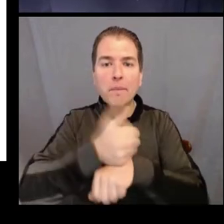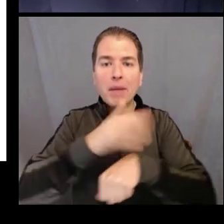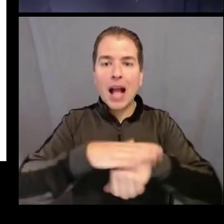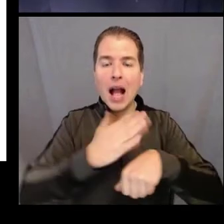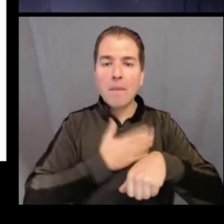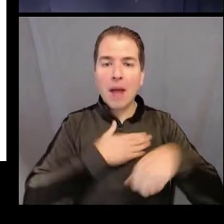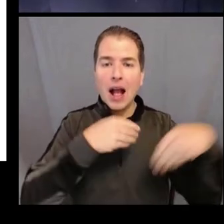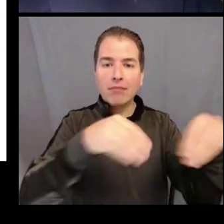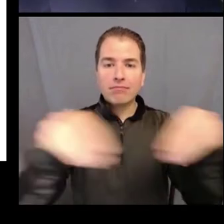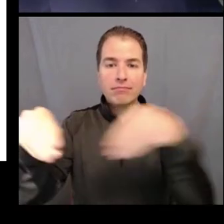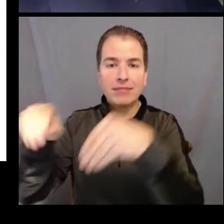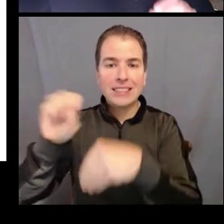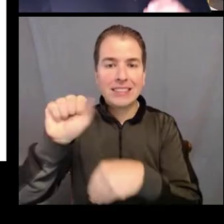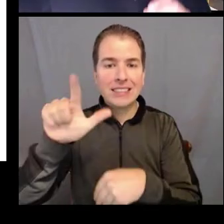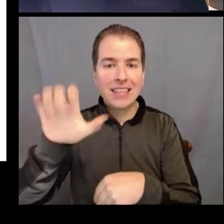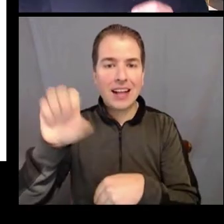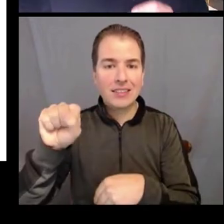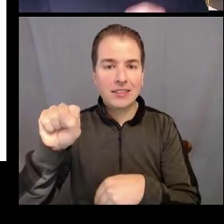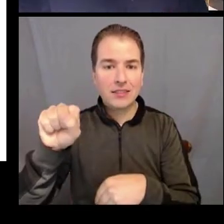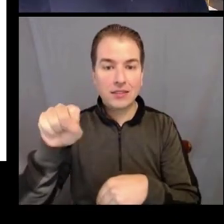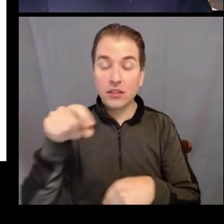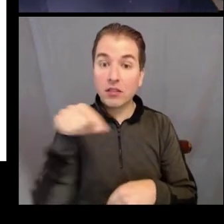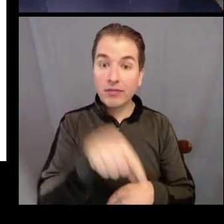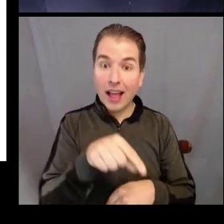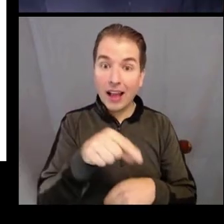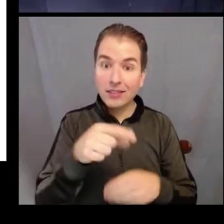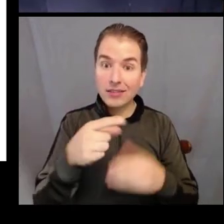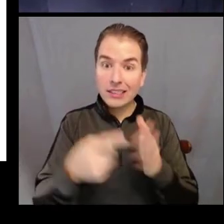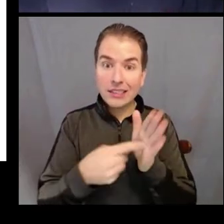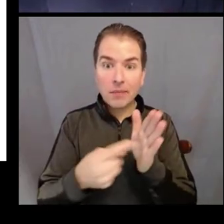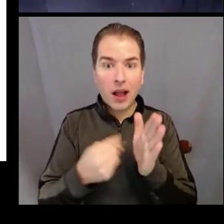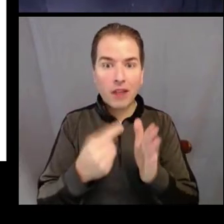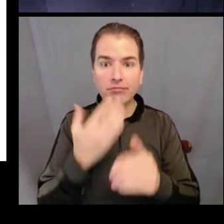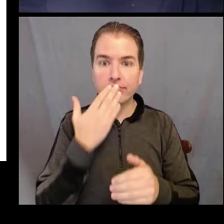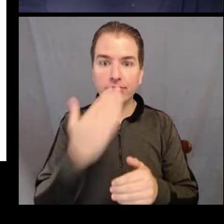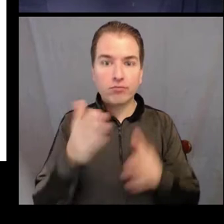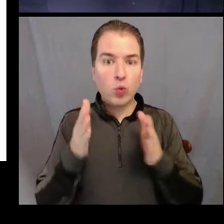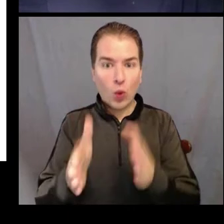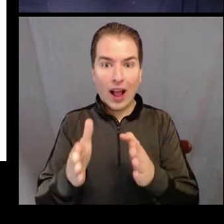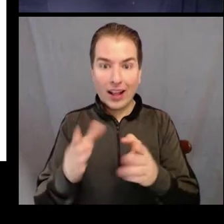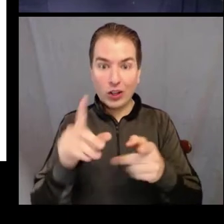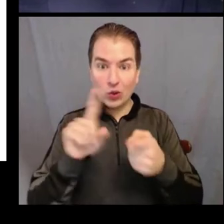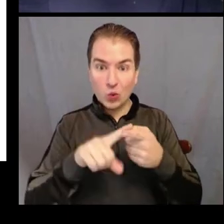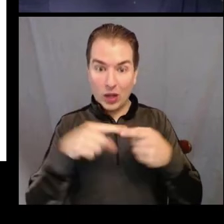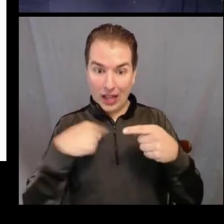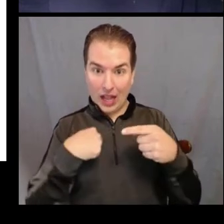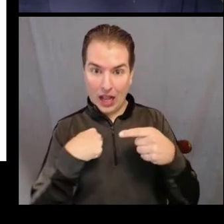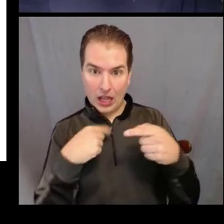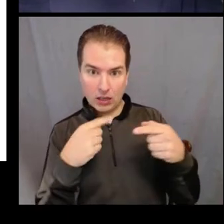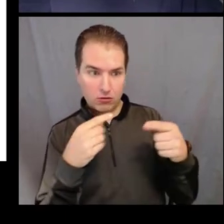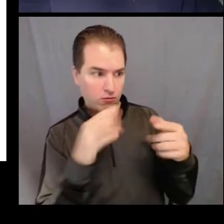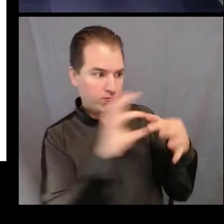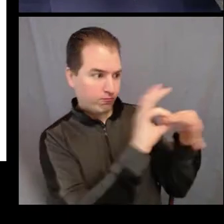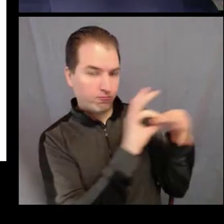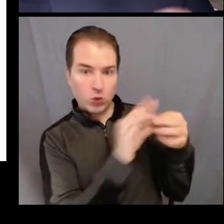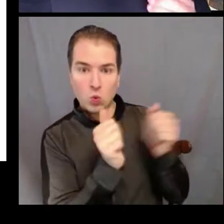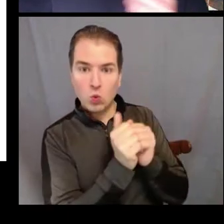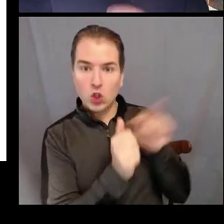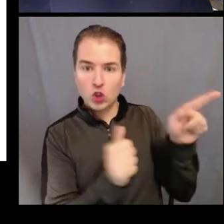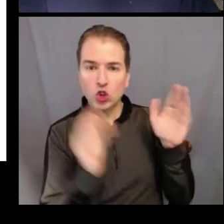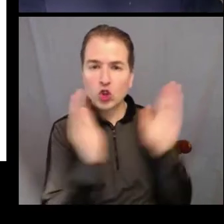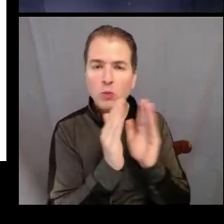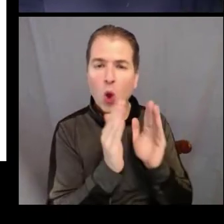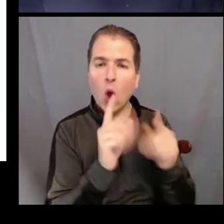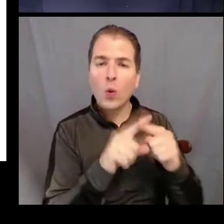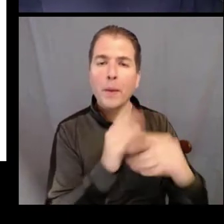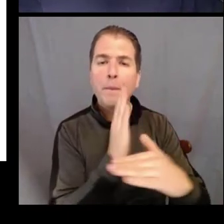Manufacturers' representatives offer a cost-effective solution for sales to small to mid-sized companies that are